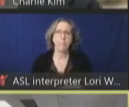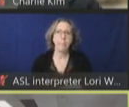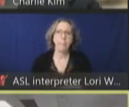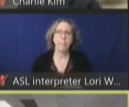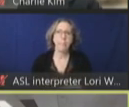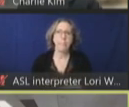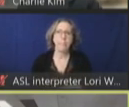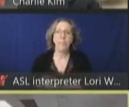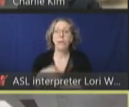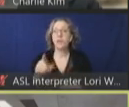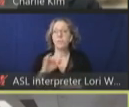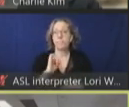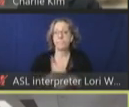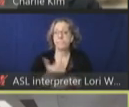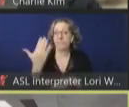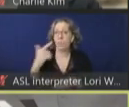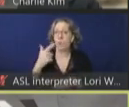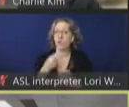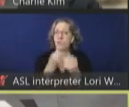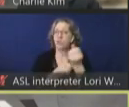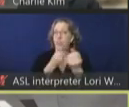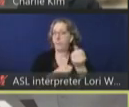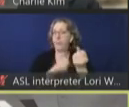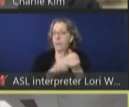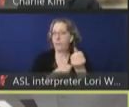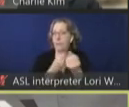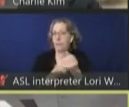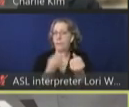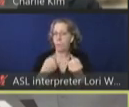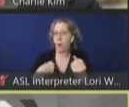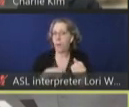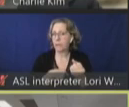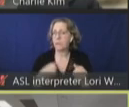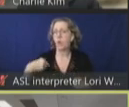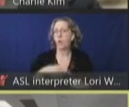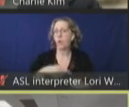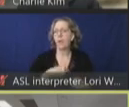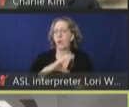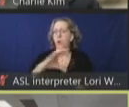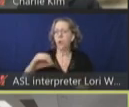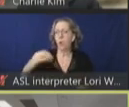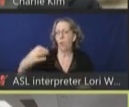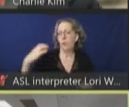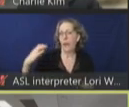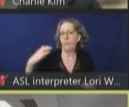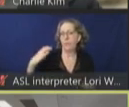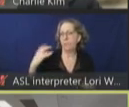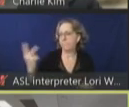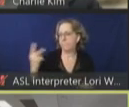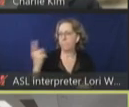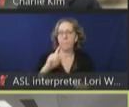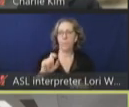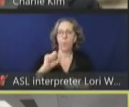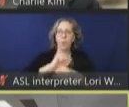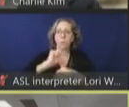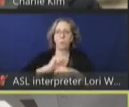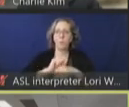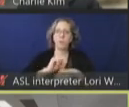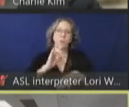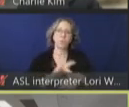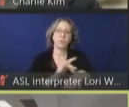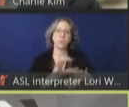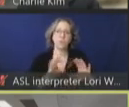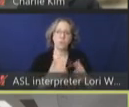she is our champion. So we are co-captains of an employee resource group, and Elaine is our kind of head